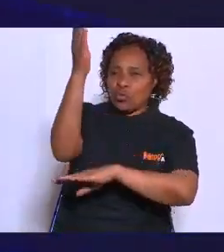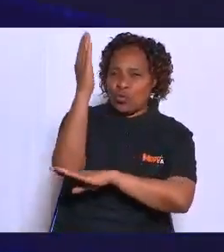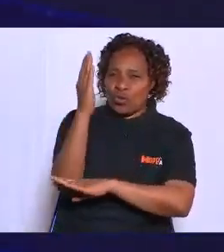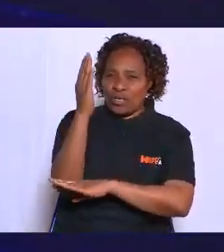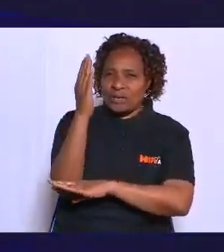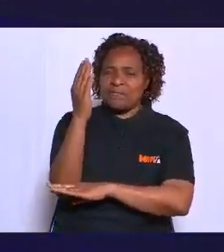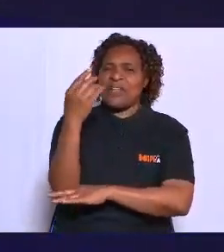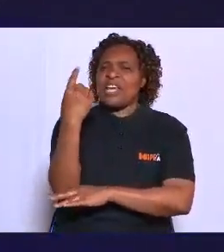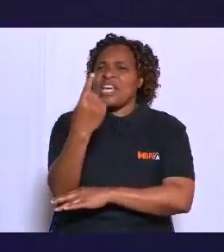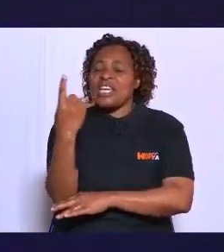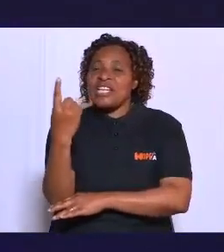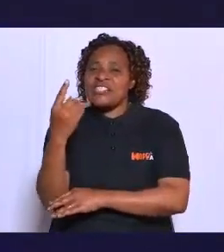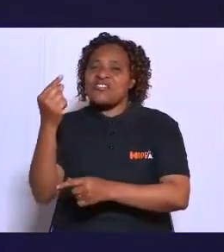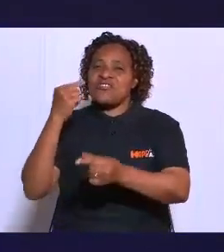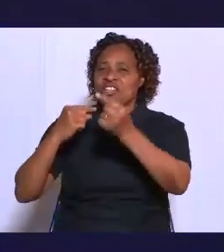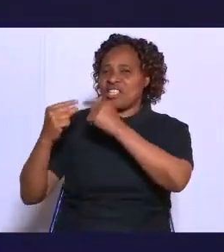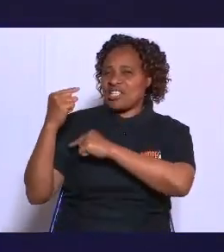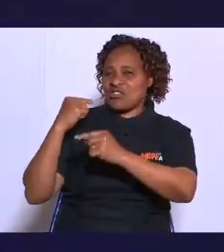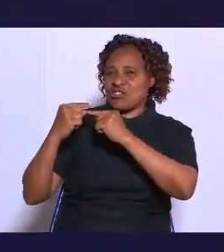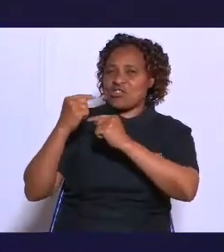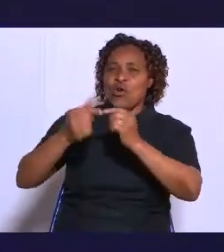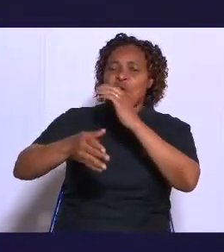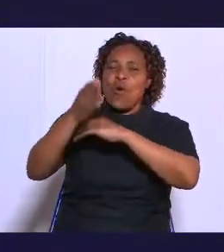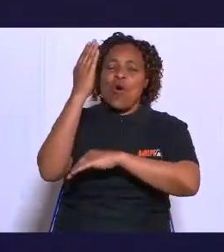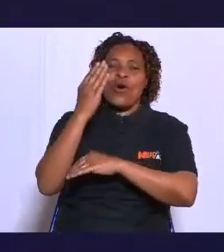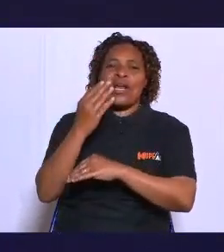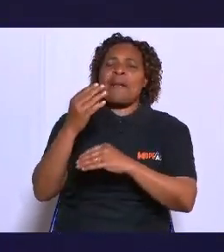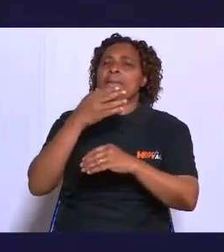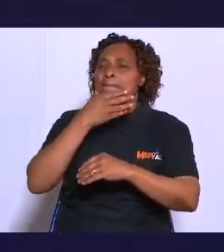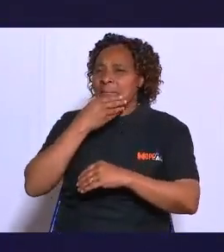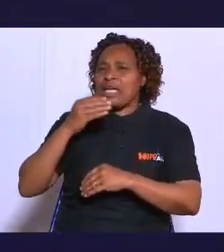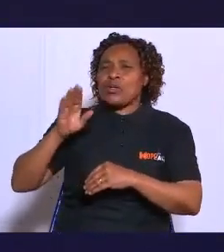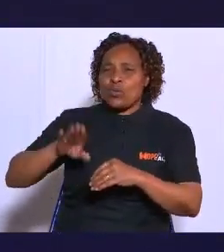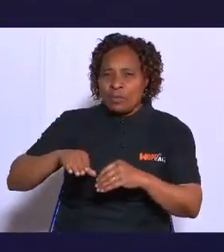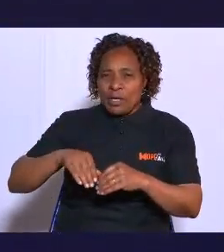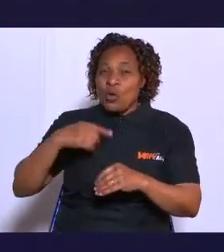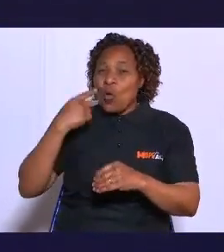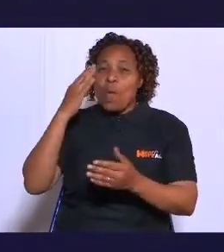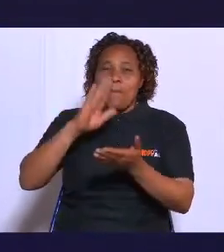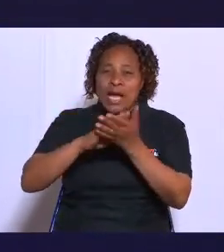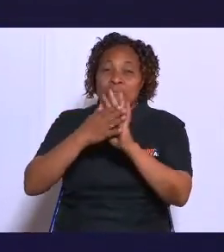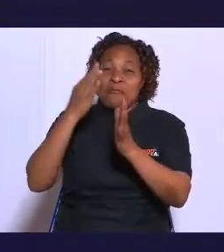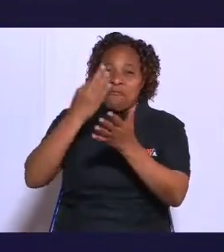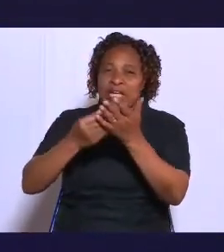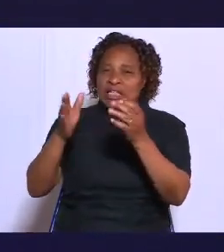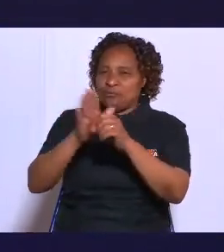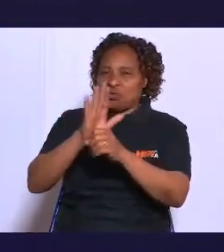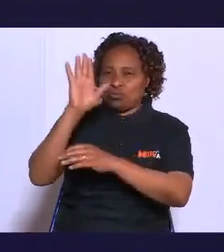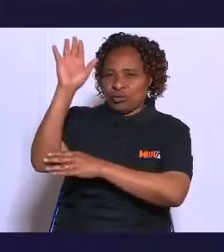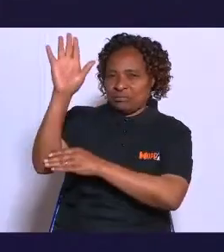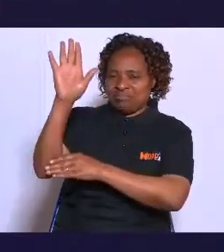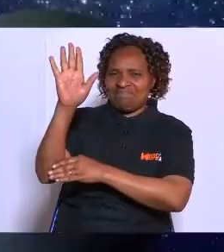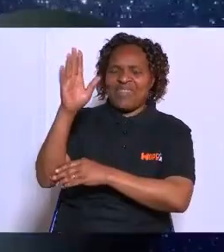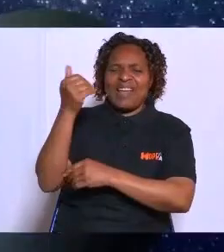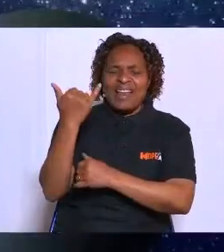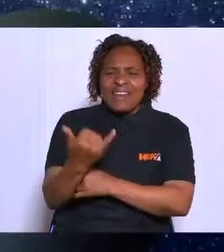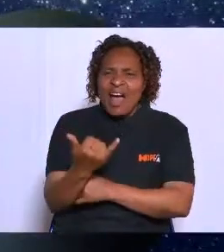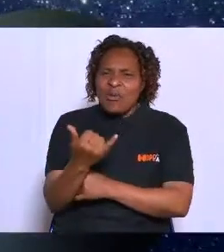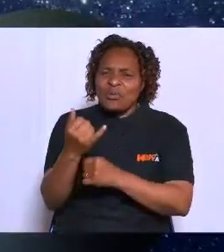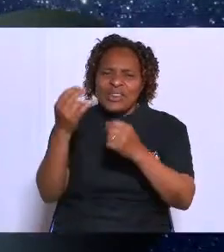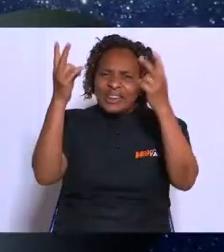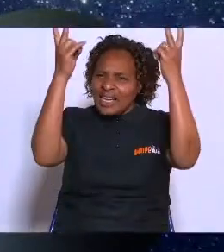in every generation God would have men and women that were faithful to him now Satan's major